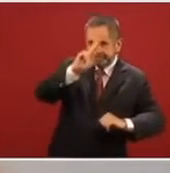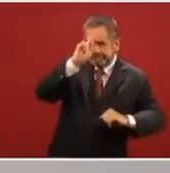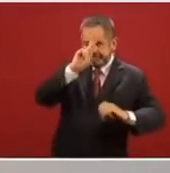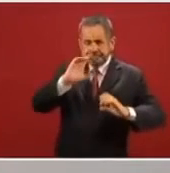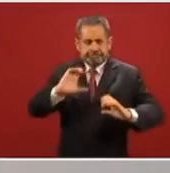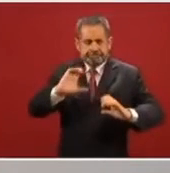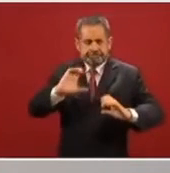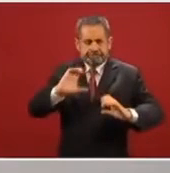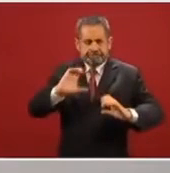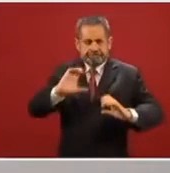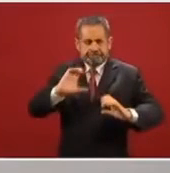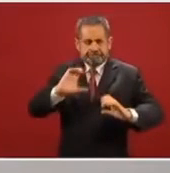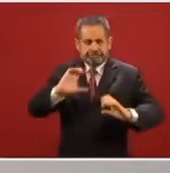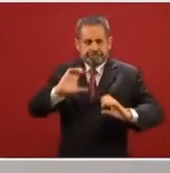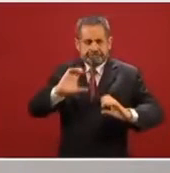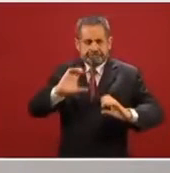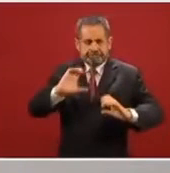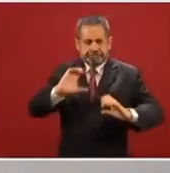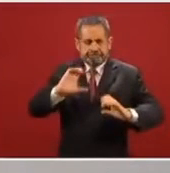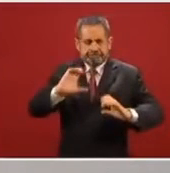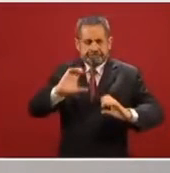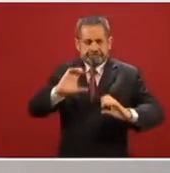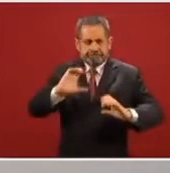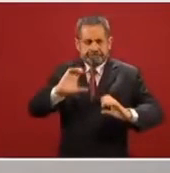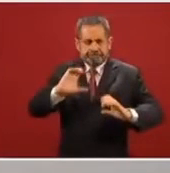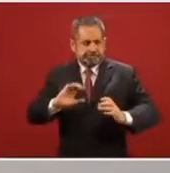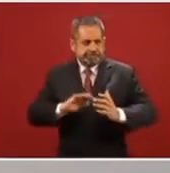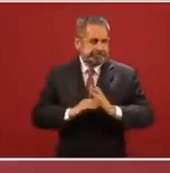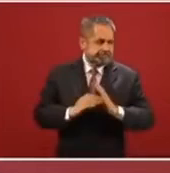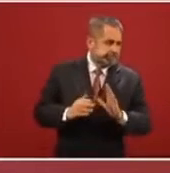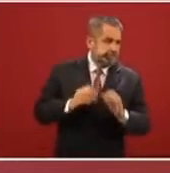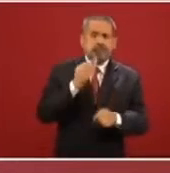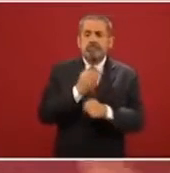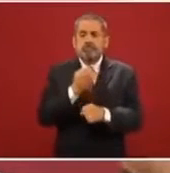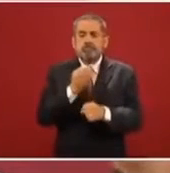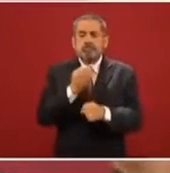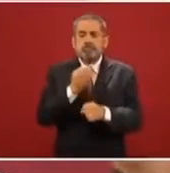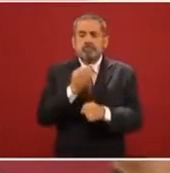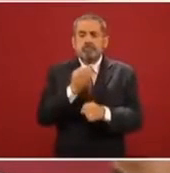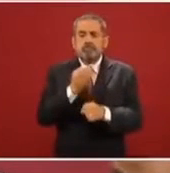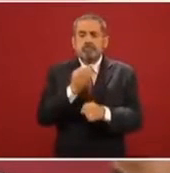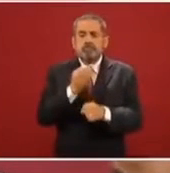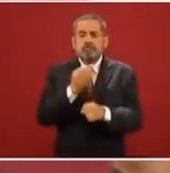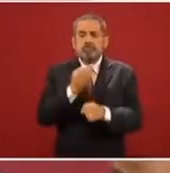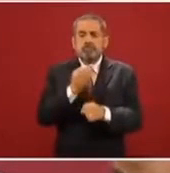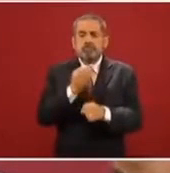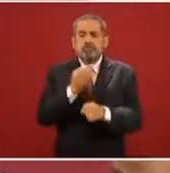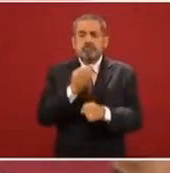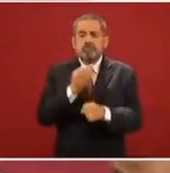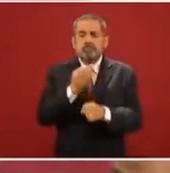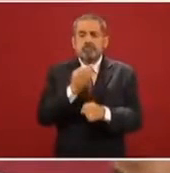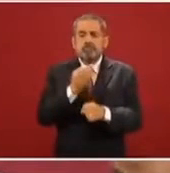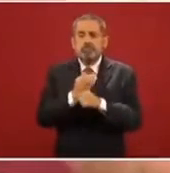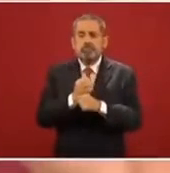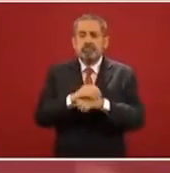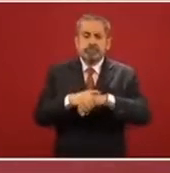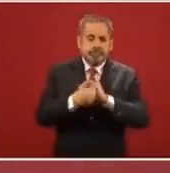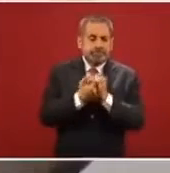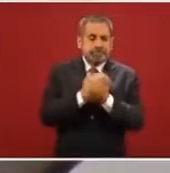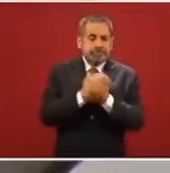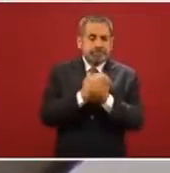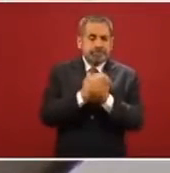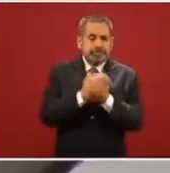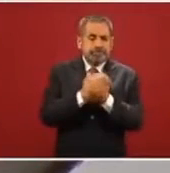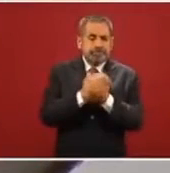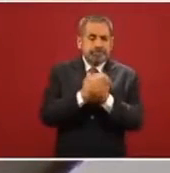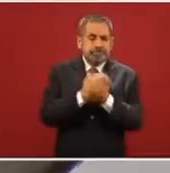las medidas de that at the moment is the measures higiene básica, of basic hygiene, lavarse las